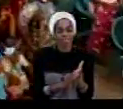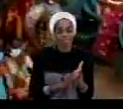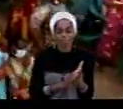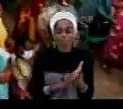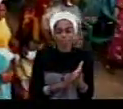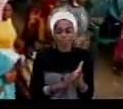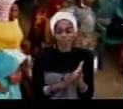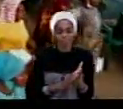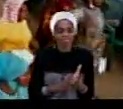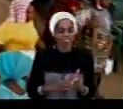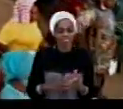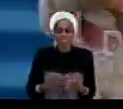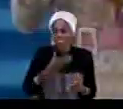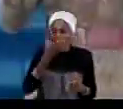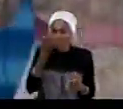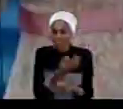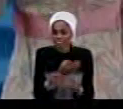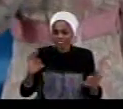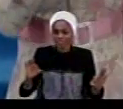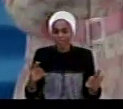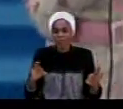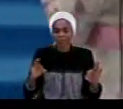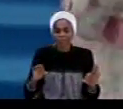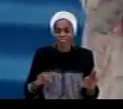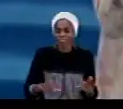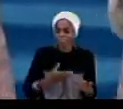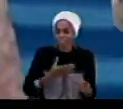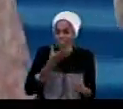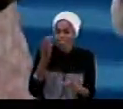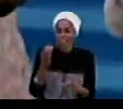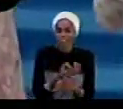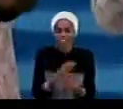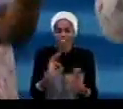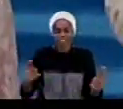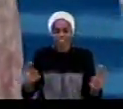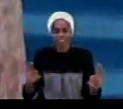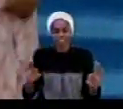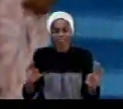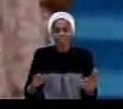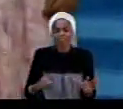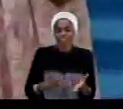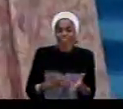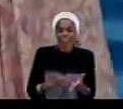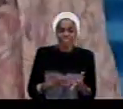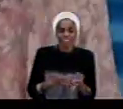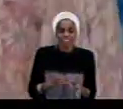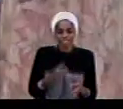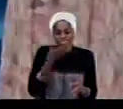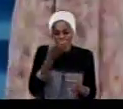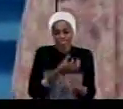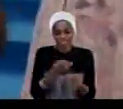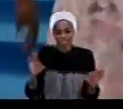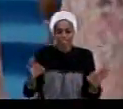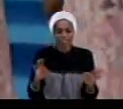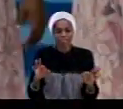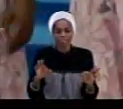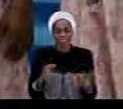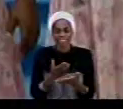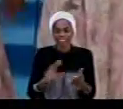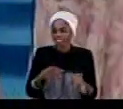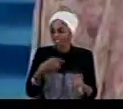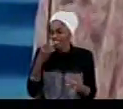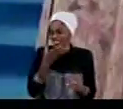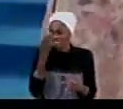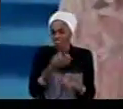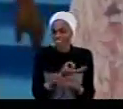Freedom. Freedom. Somebody shout freedom. Freedom. Somebody shout freedom. Freedom. Shout freedom. Freedom. Somebody shout